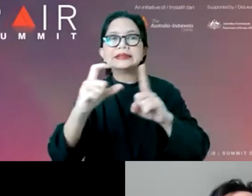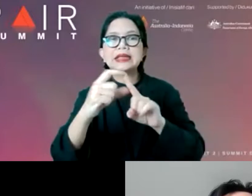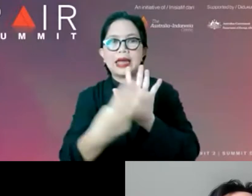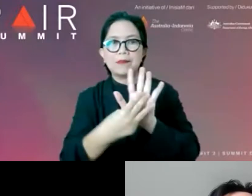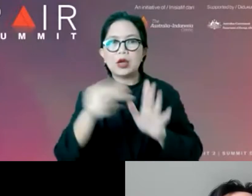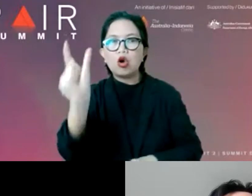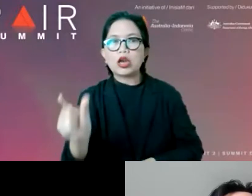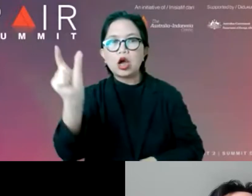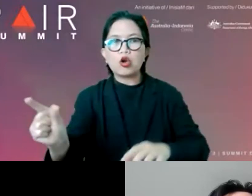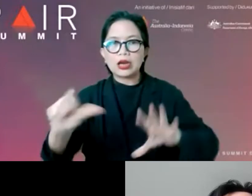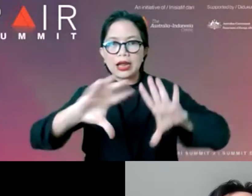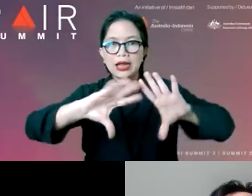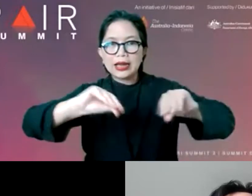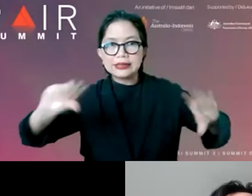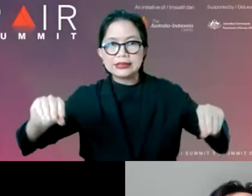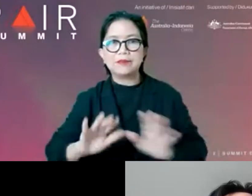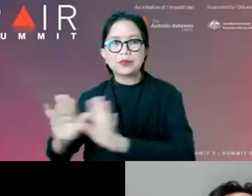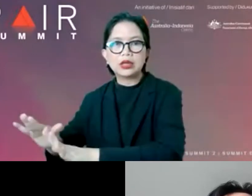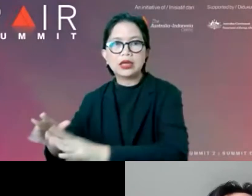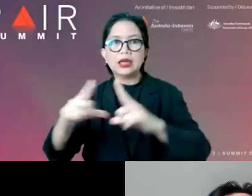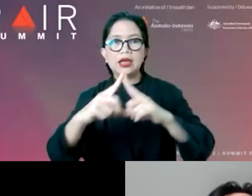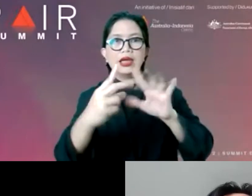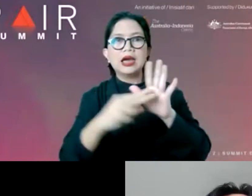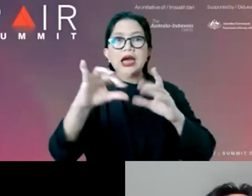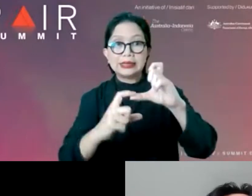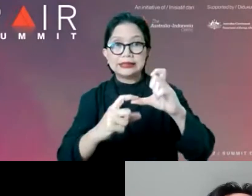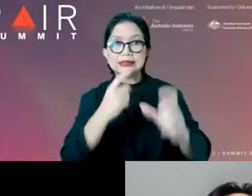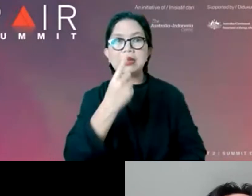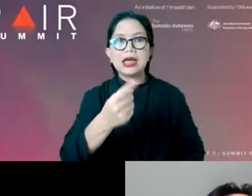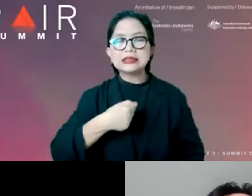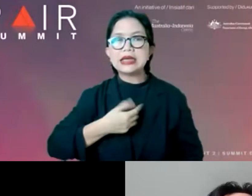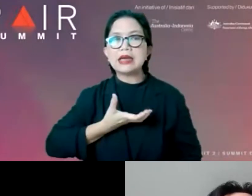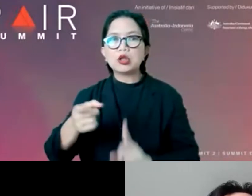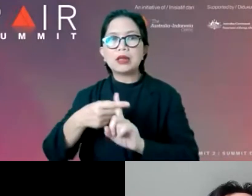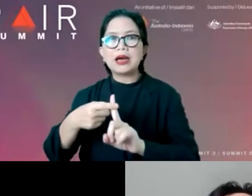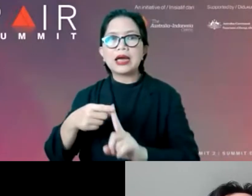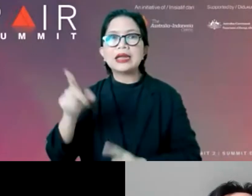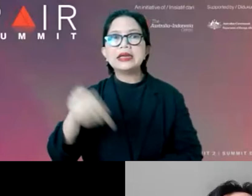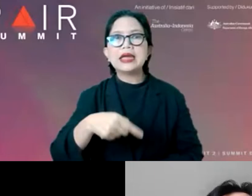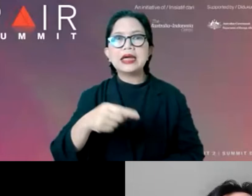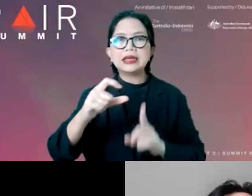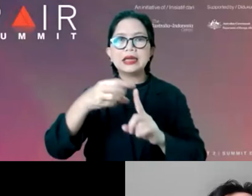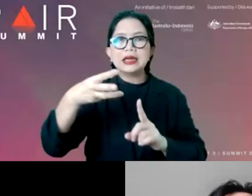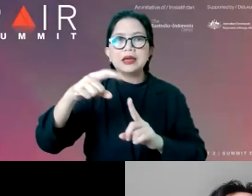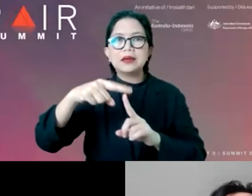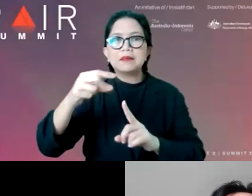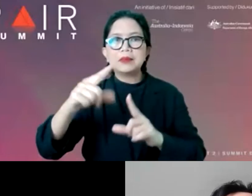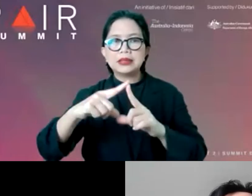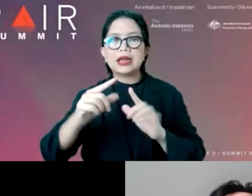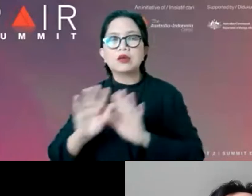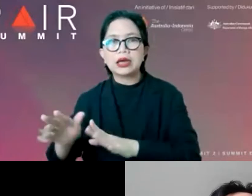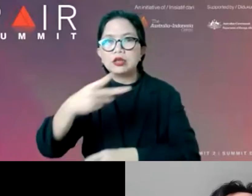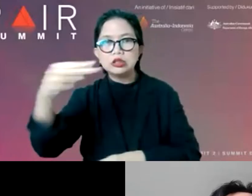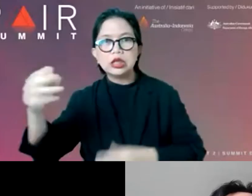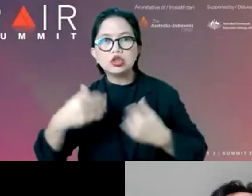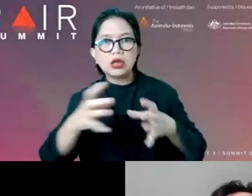point from Pak Petra. Indonesia has started decentralization policy since 2000, but after